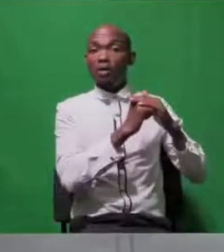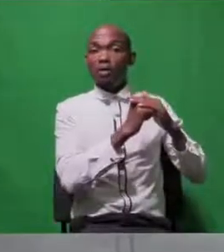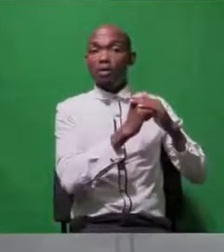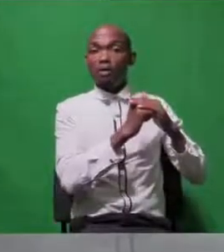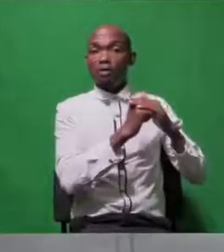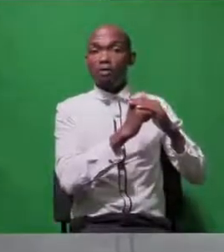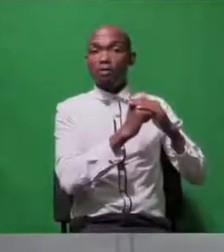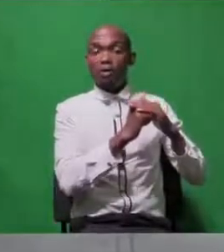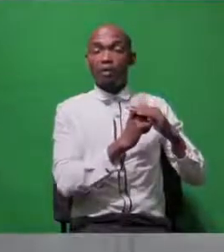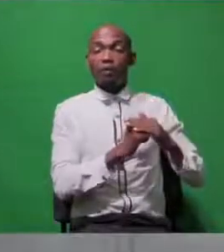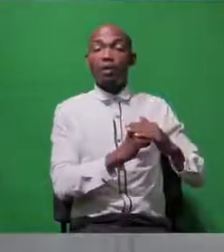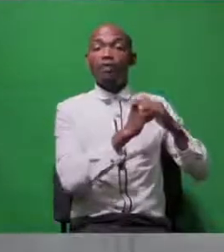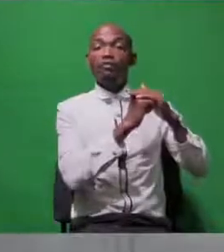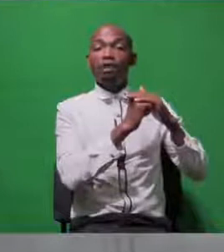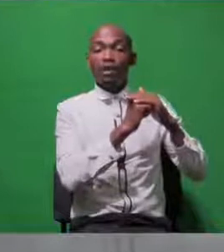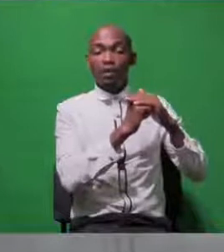of